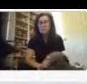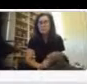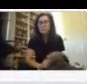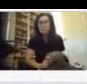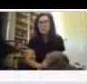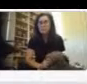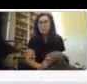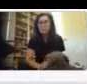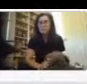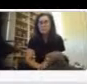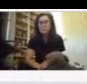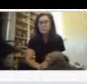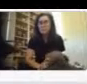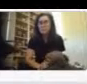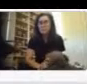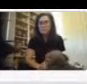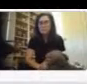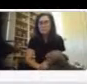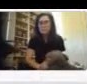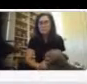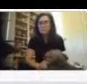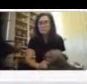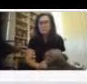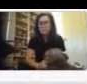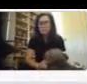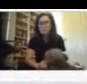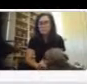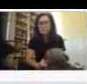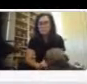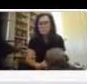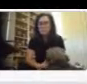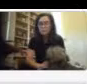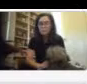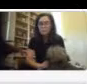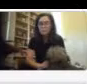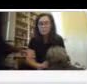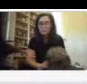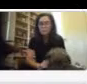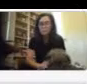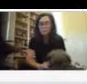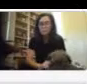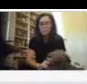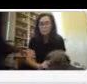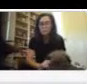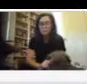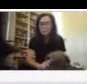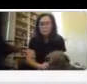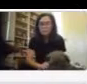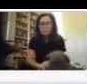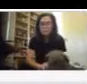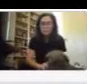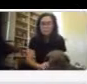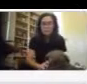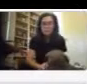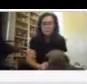after that our next speaker is catalina hull catalina can you hear us